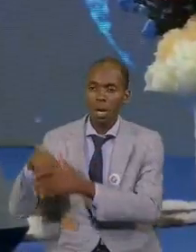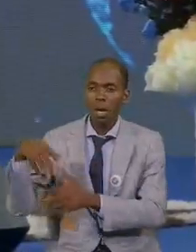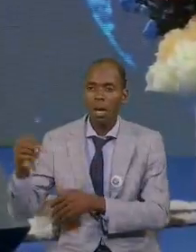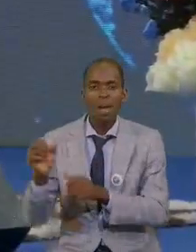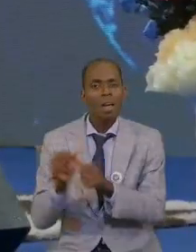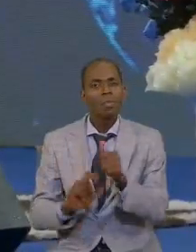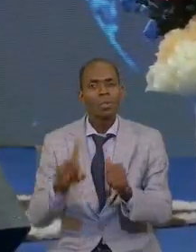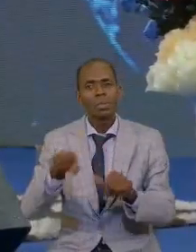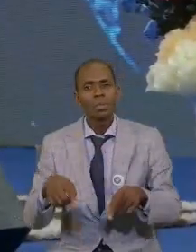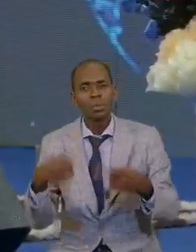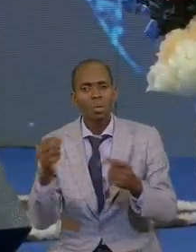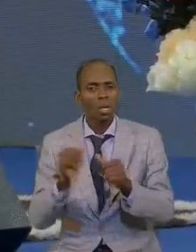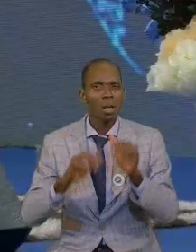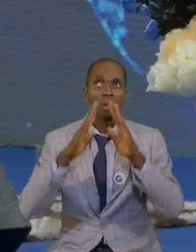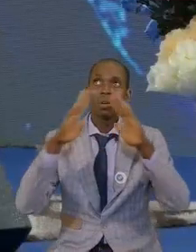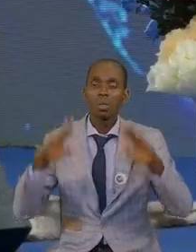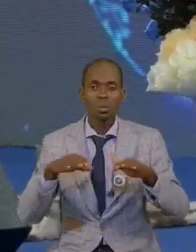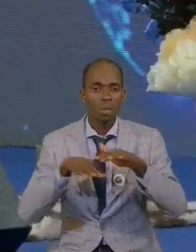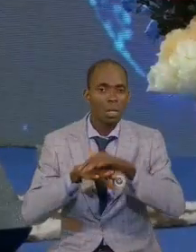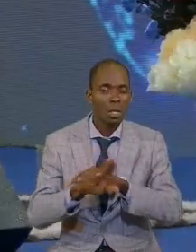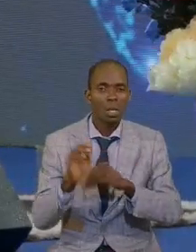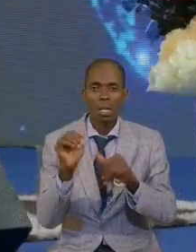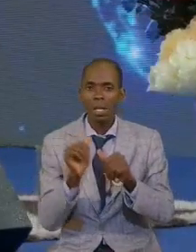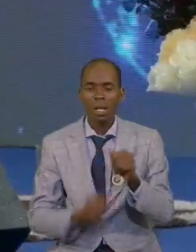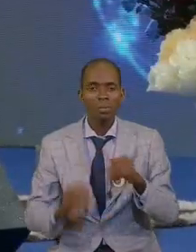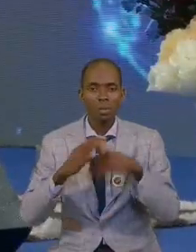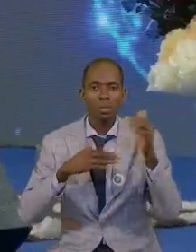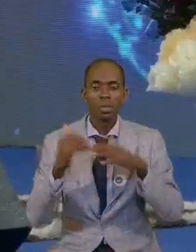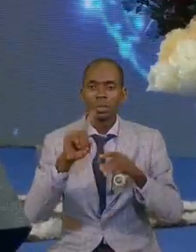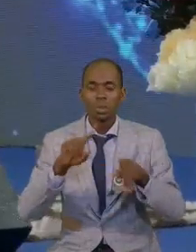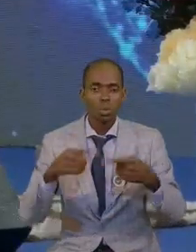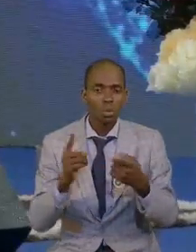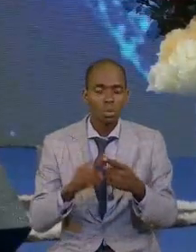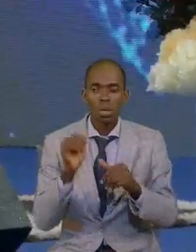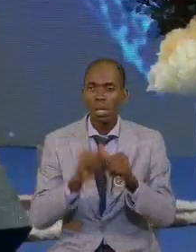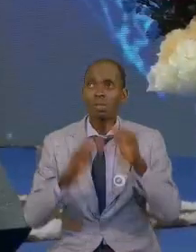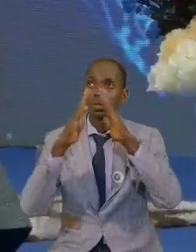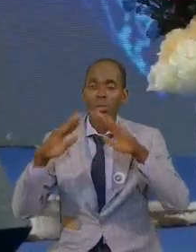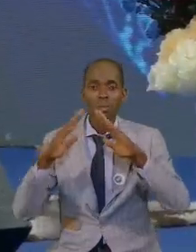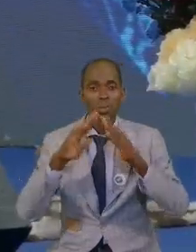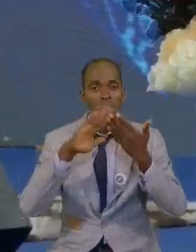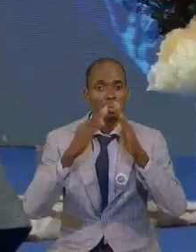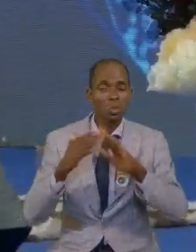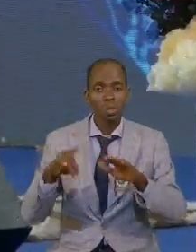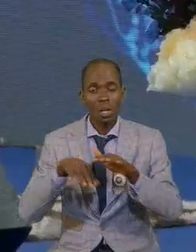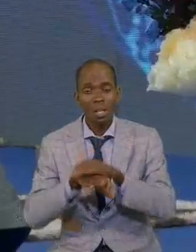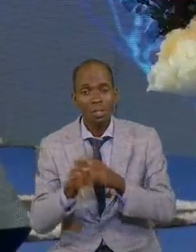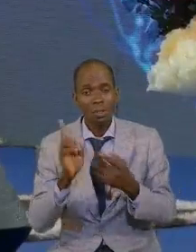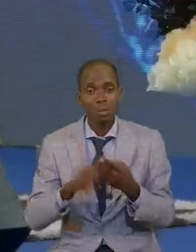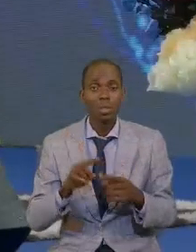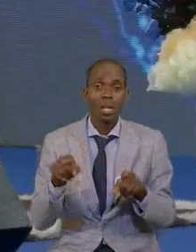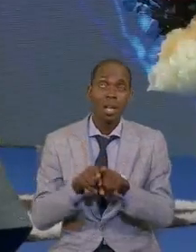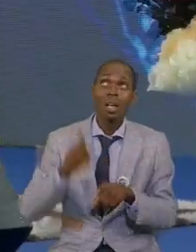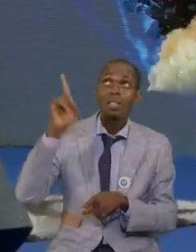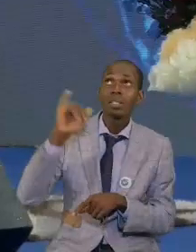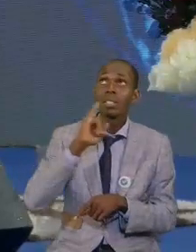go, every house you enter, every village you get to, every community you get to, as he is, so are